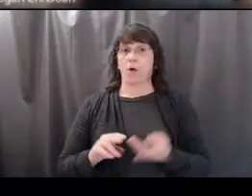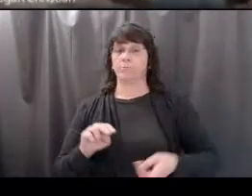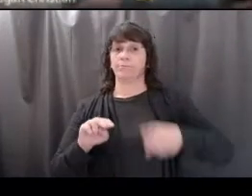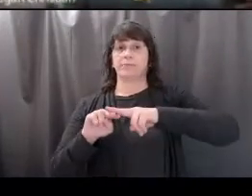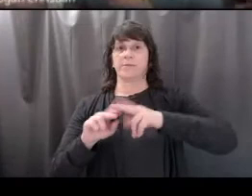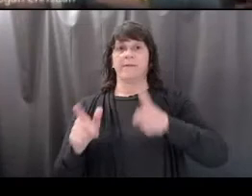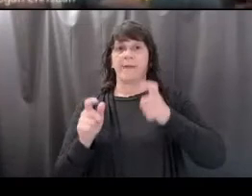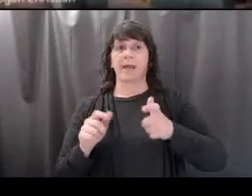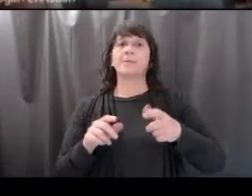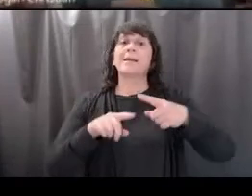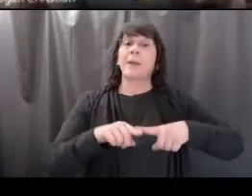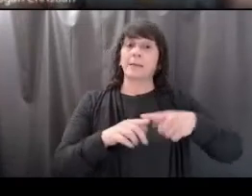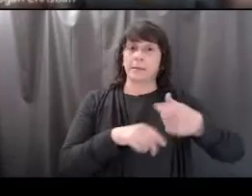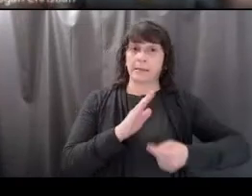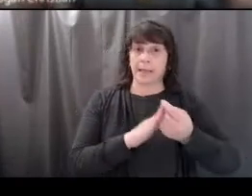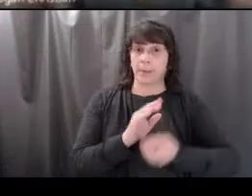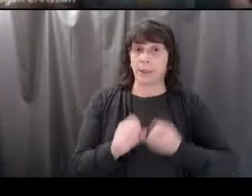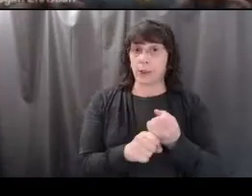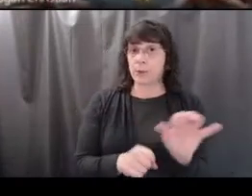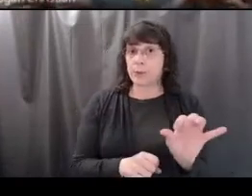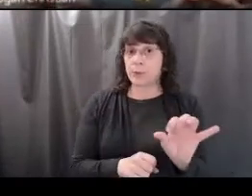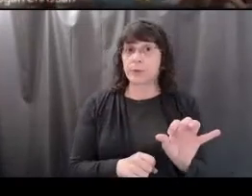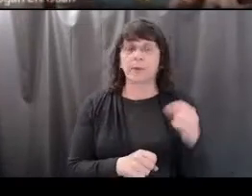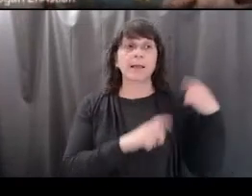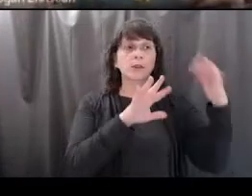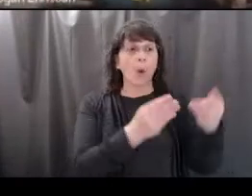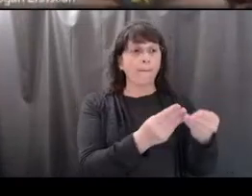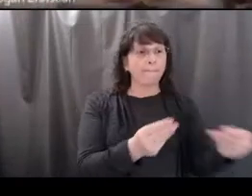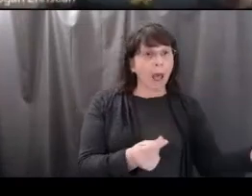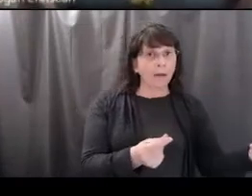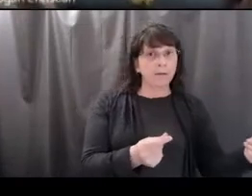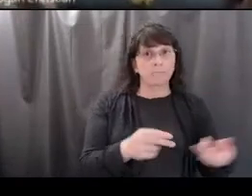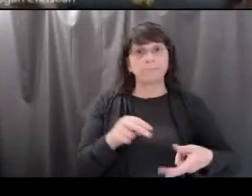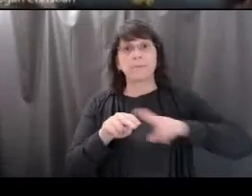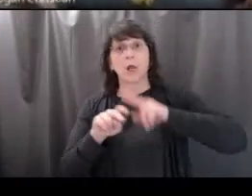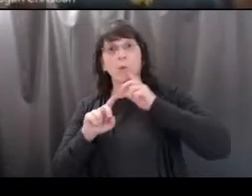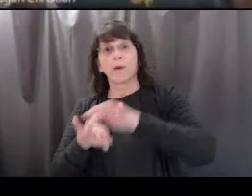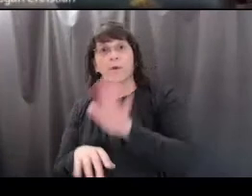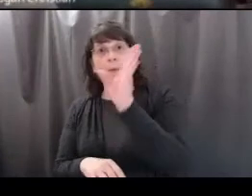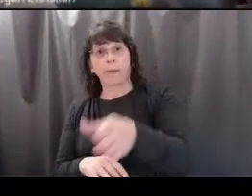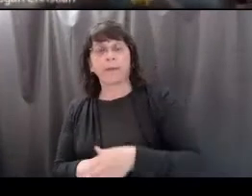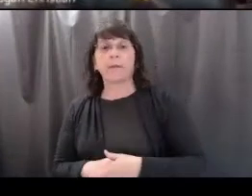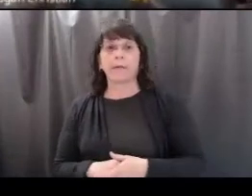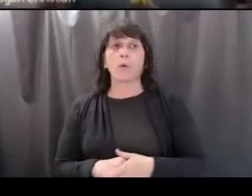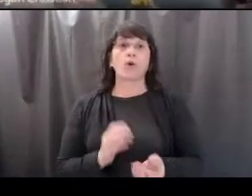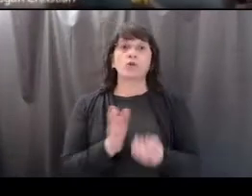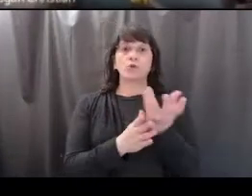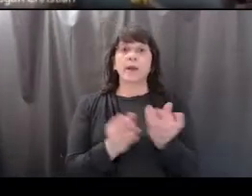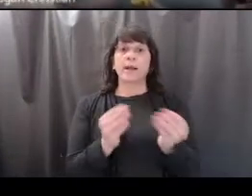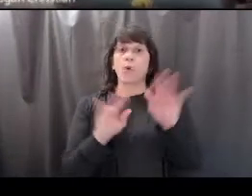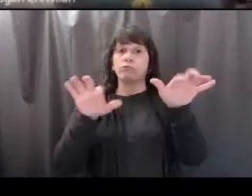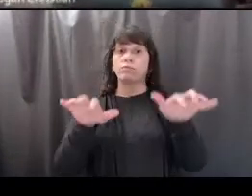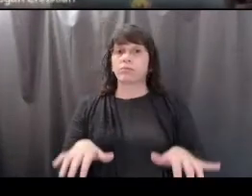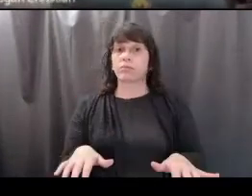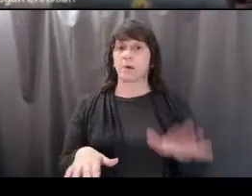change on seasonal cycles, just as there's snow melt feeding the rivers or more storms in the spring. All those things